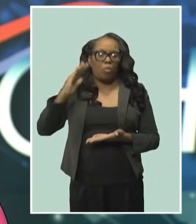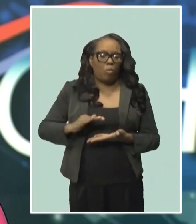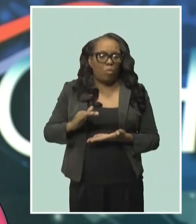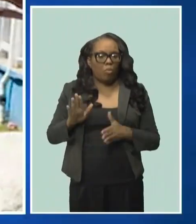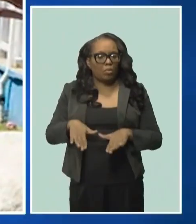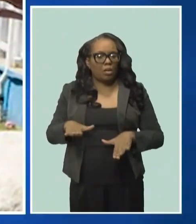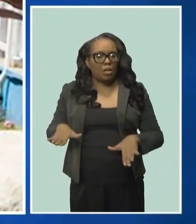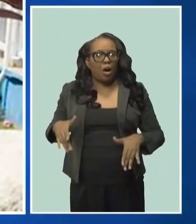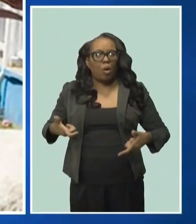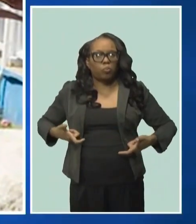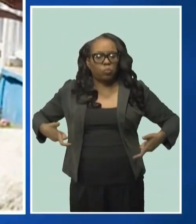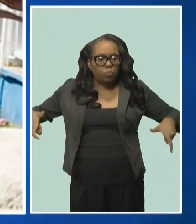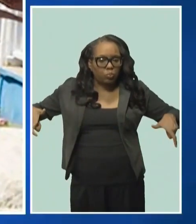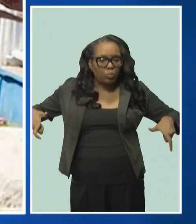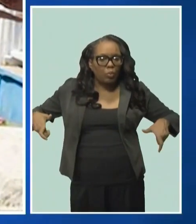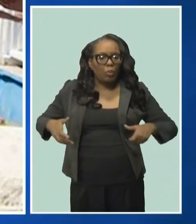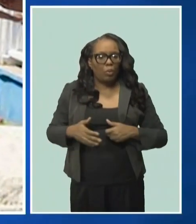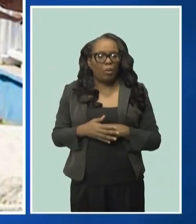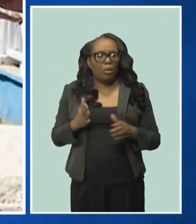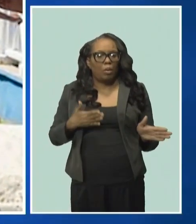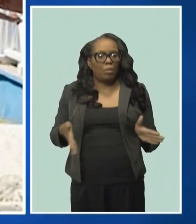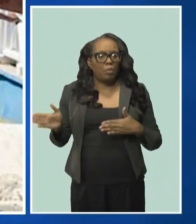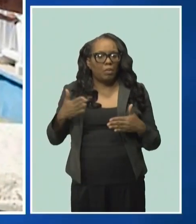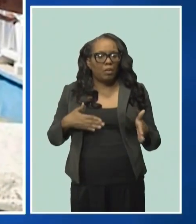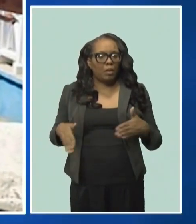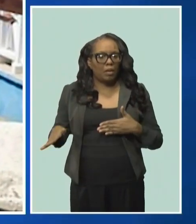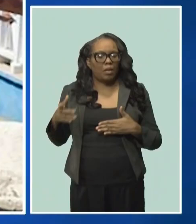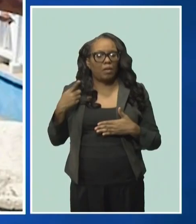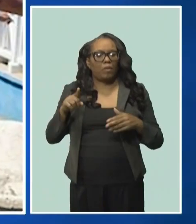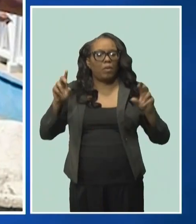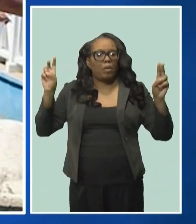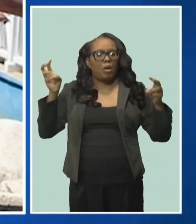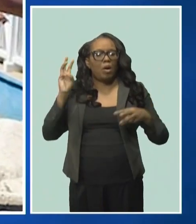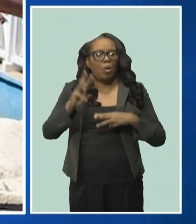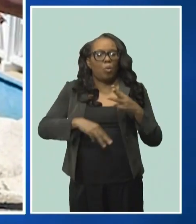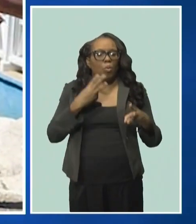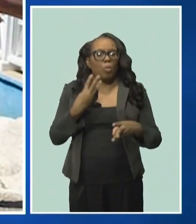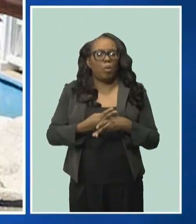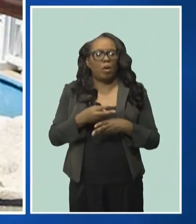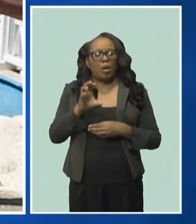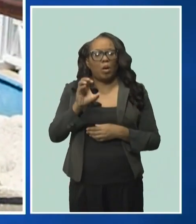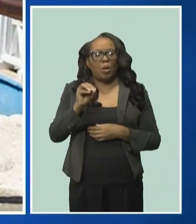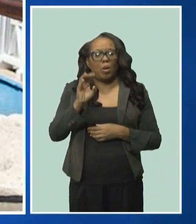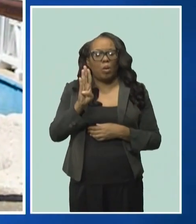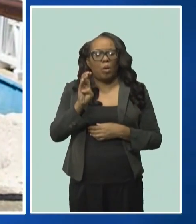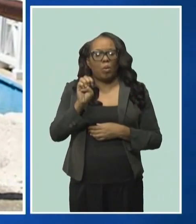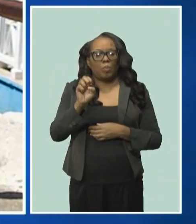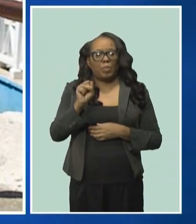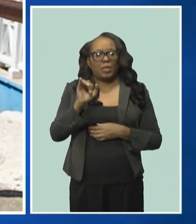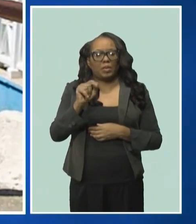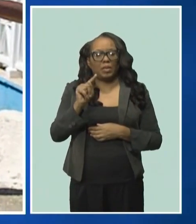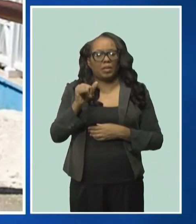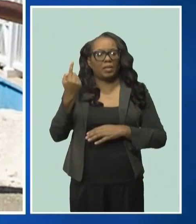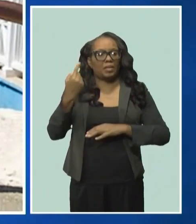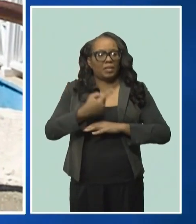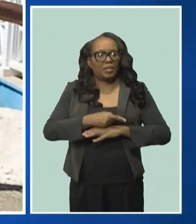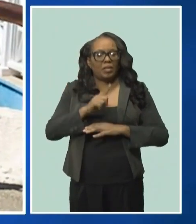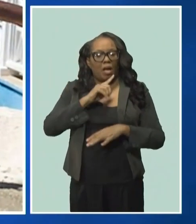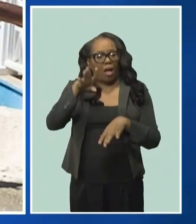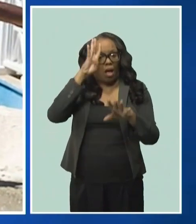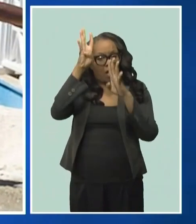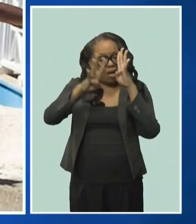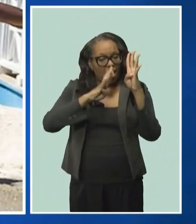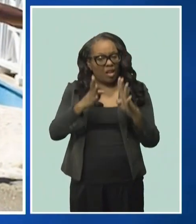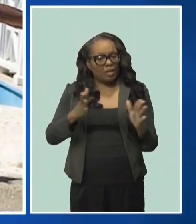issue of obesity among children. The plan, part of activities to mark World Obesity Day, is among innovative approaches